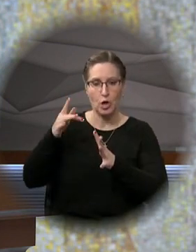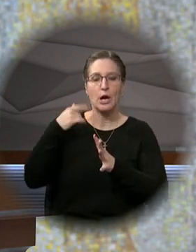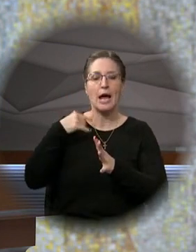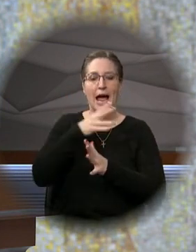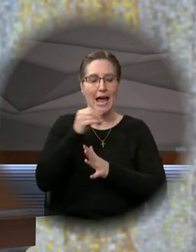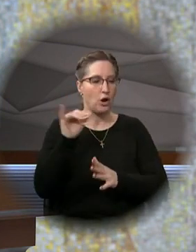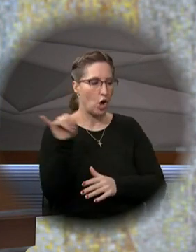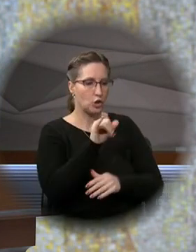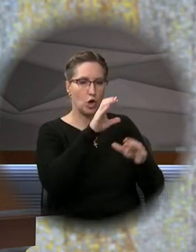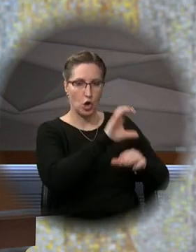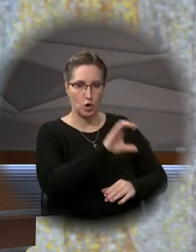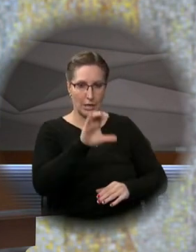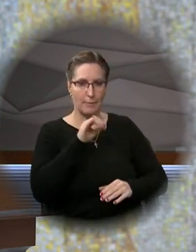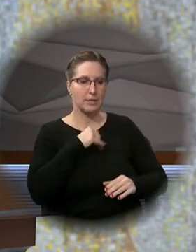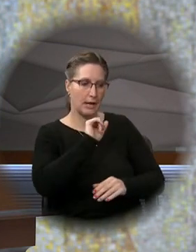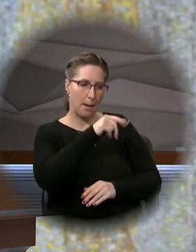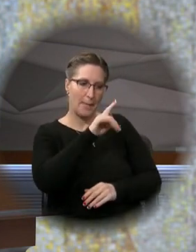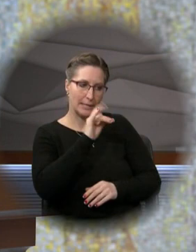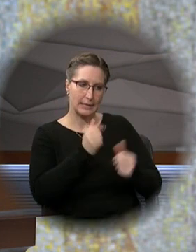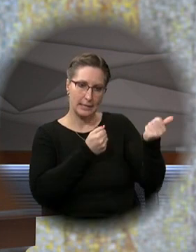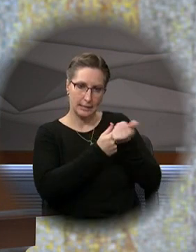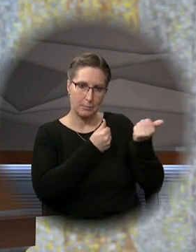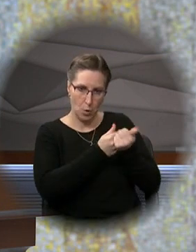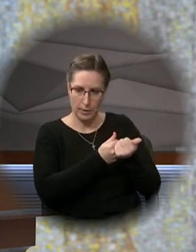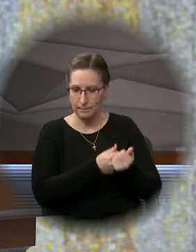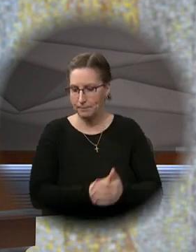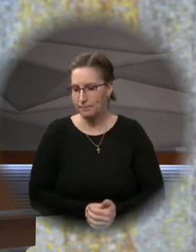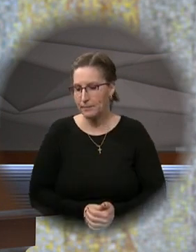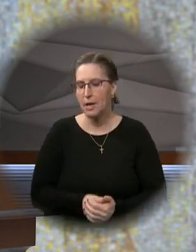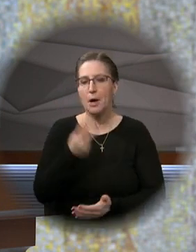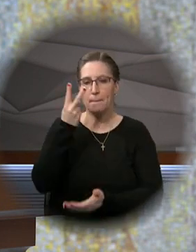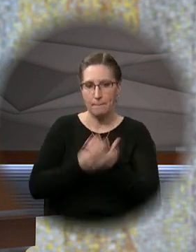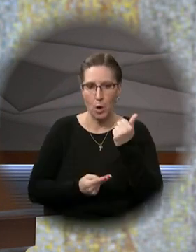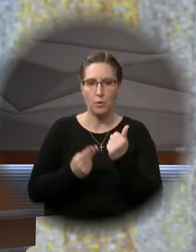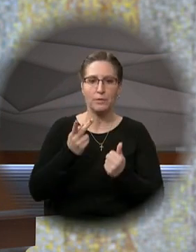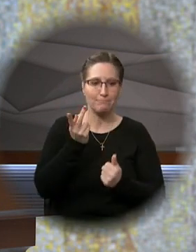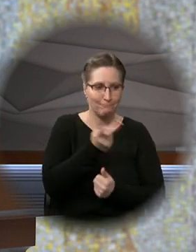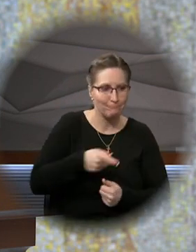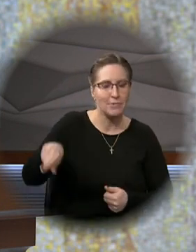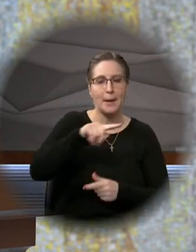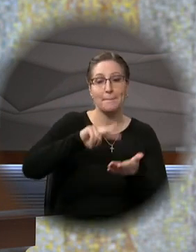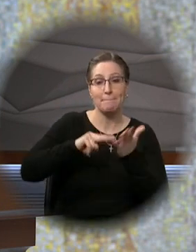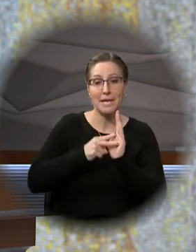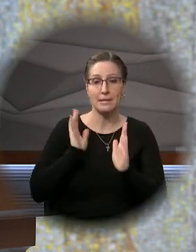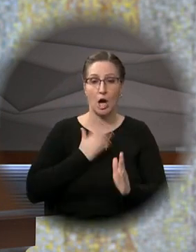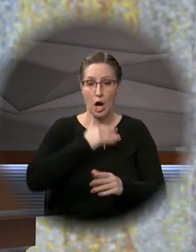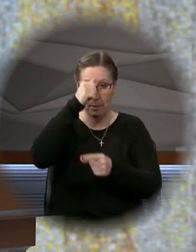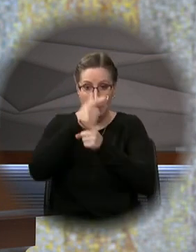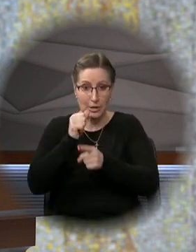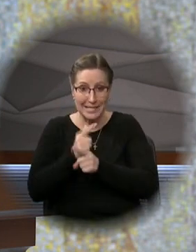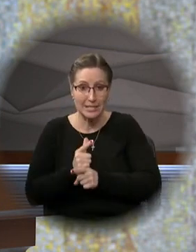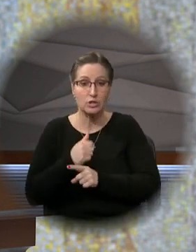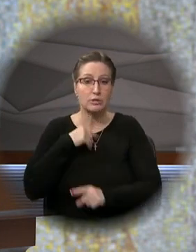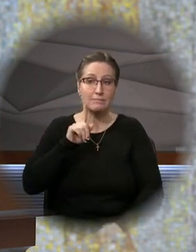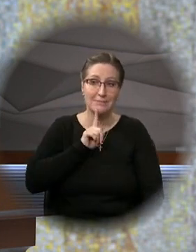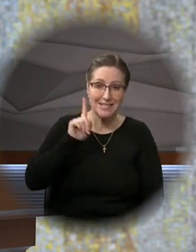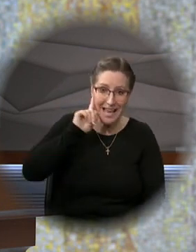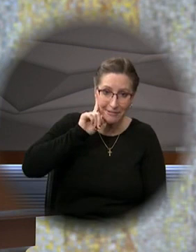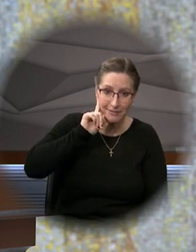closed captioning sponsored by the Apostolate, both which joined our brothers and sisters who are